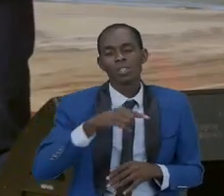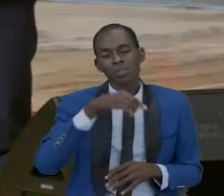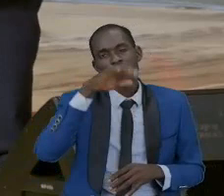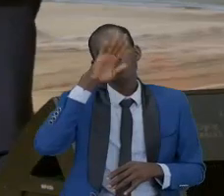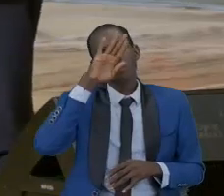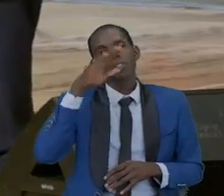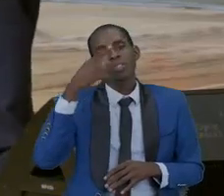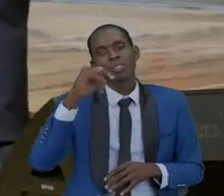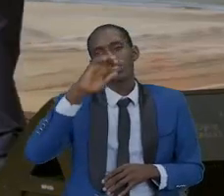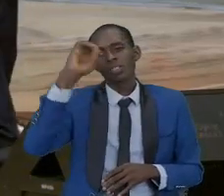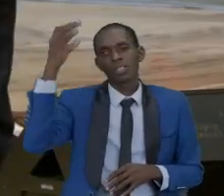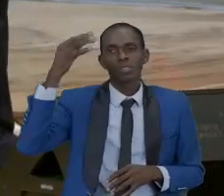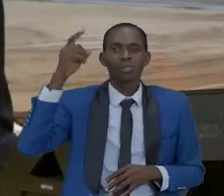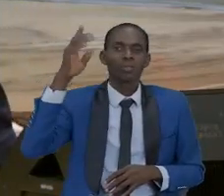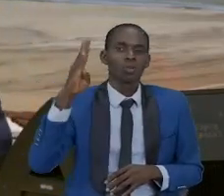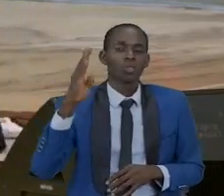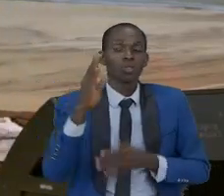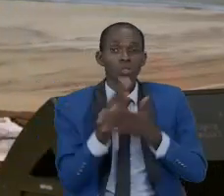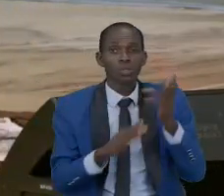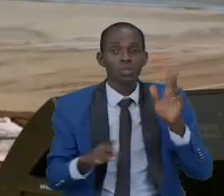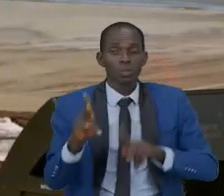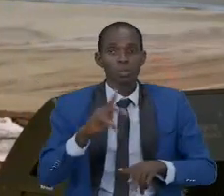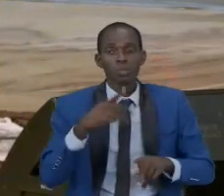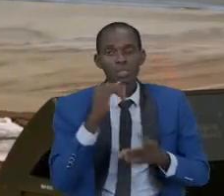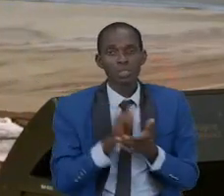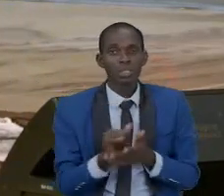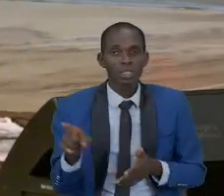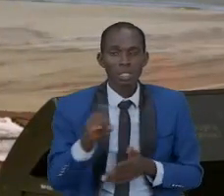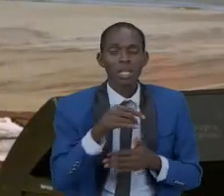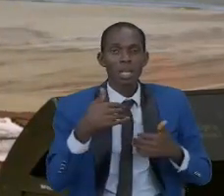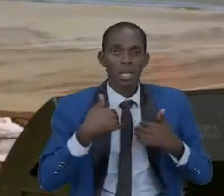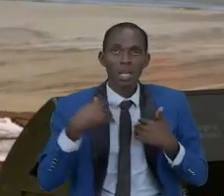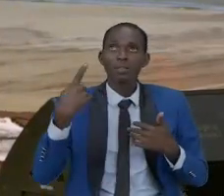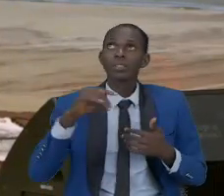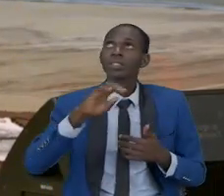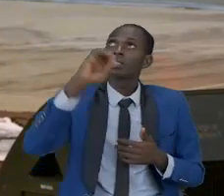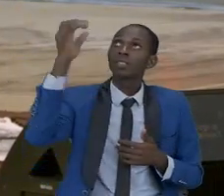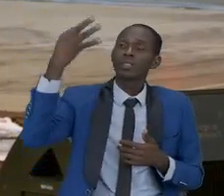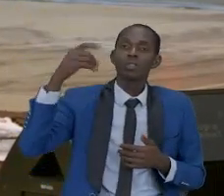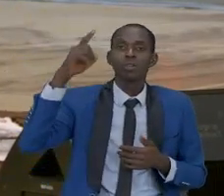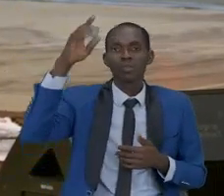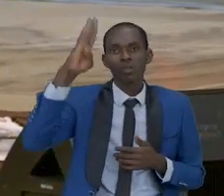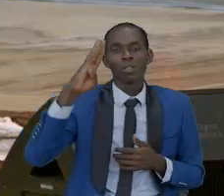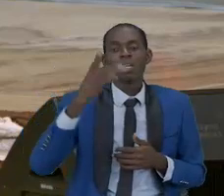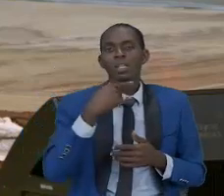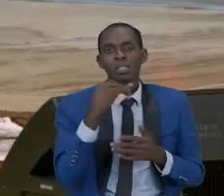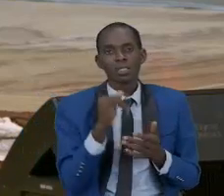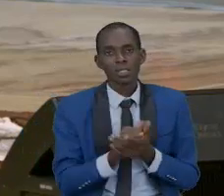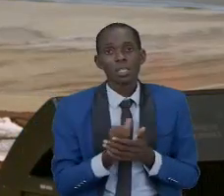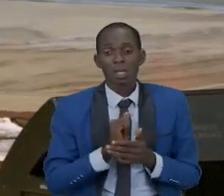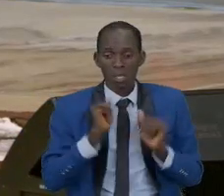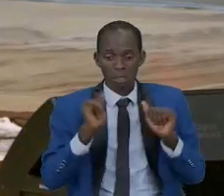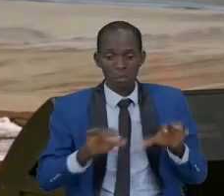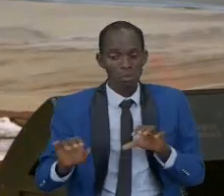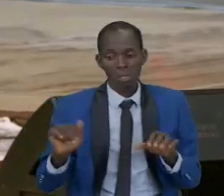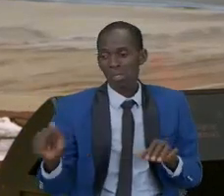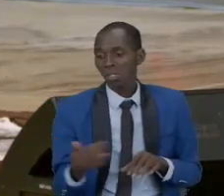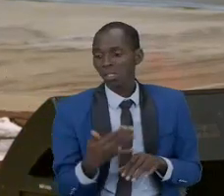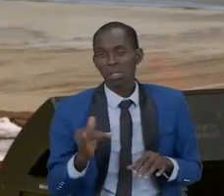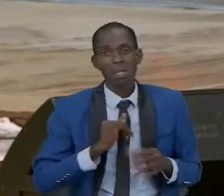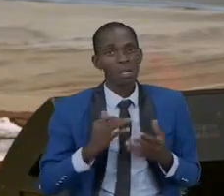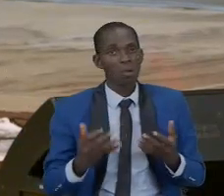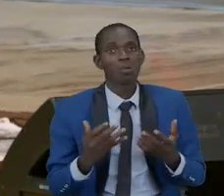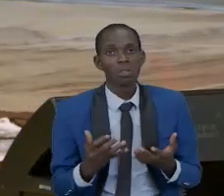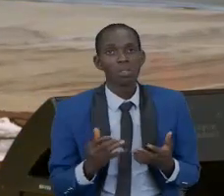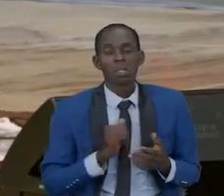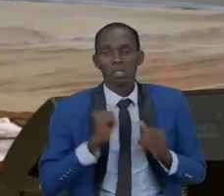those who say they have the grace of God and the same I can do anything I want to do I